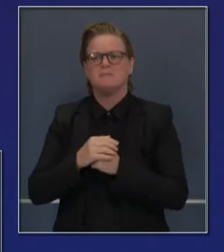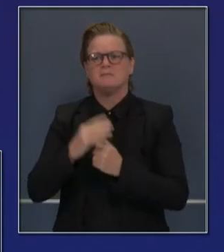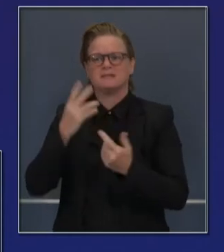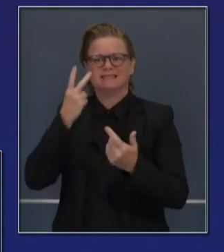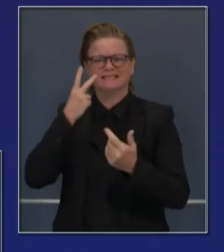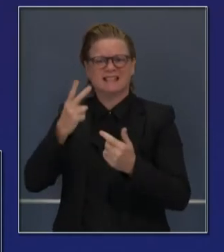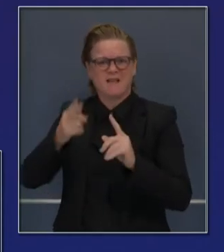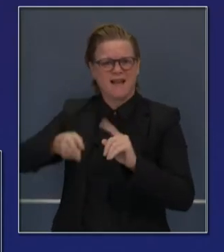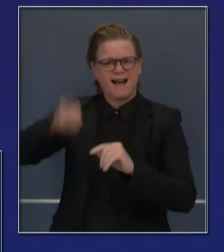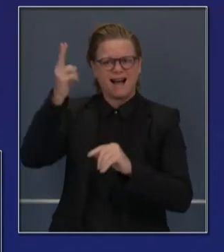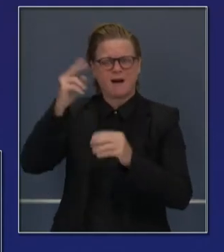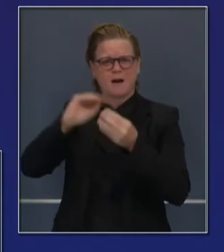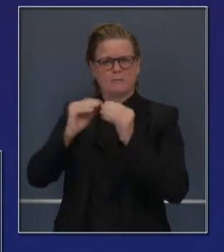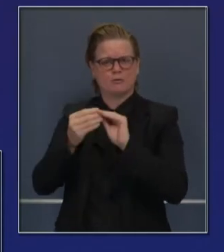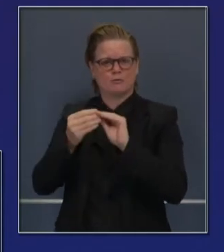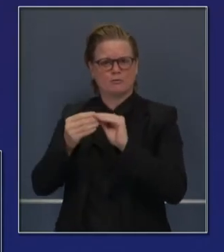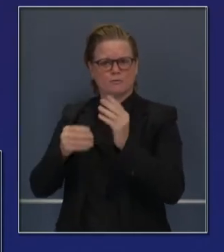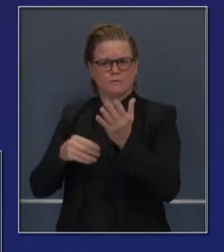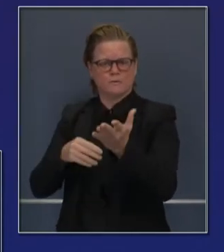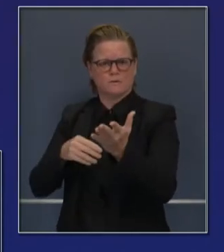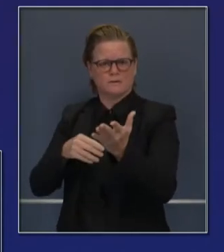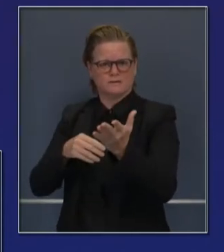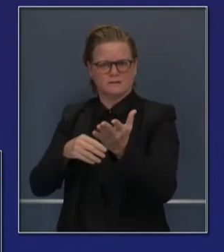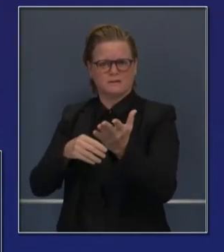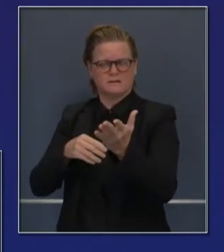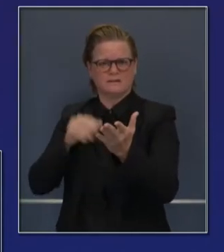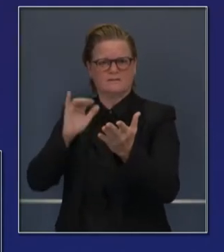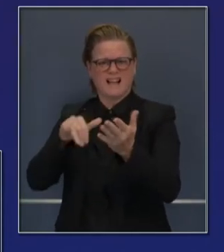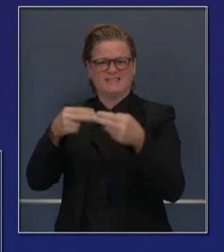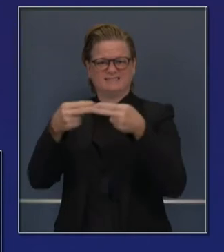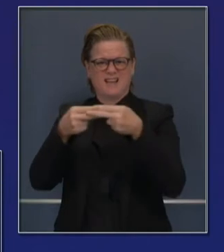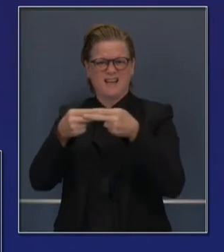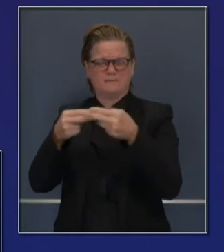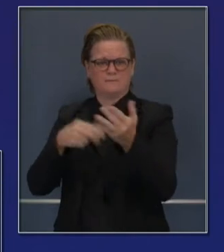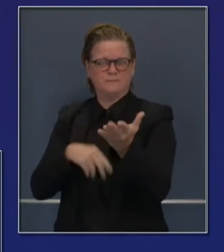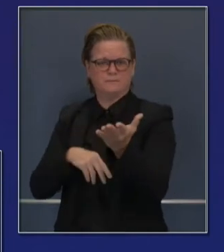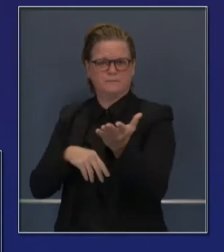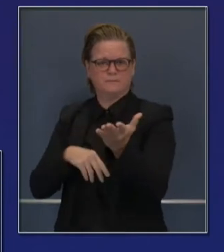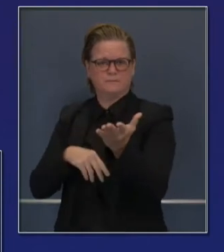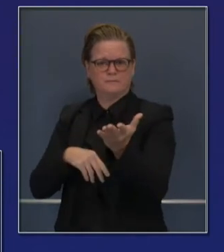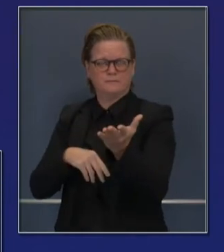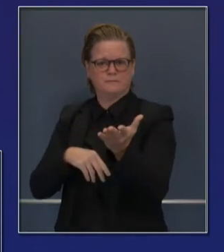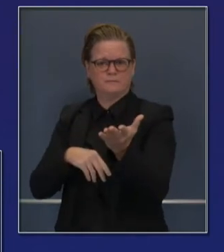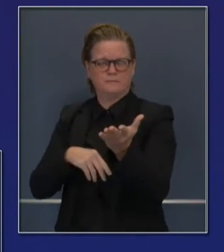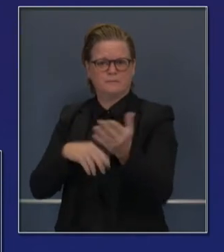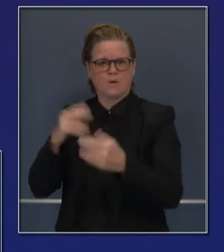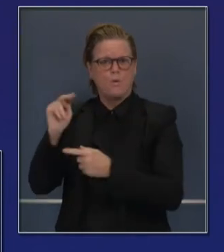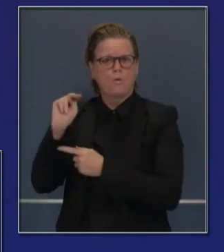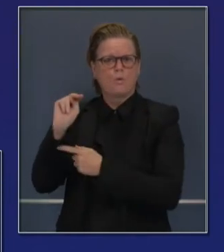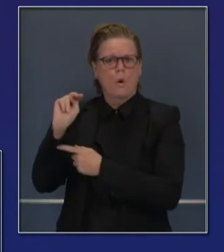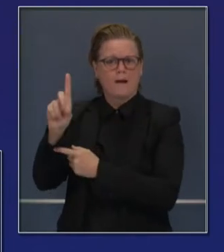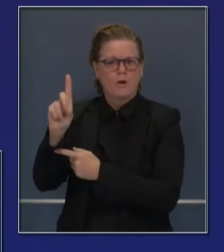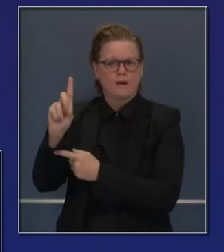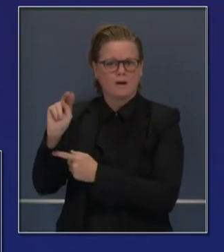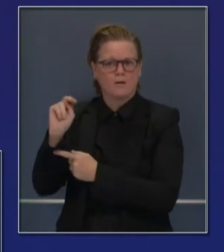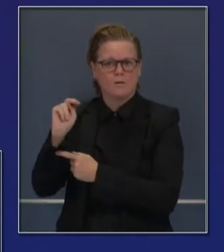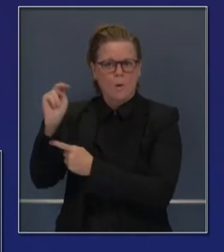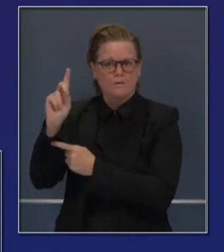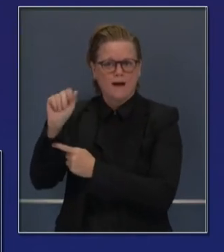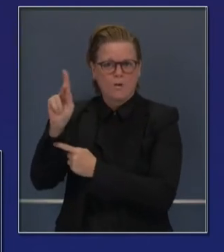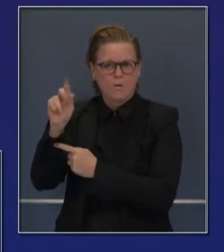highest cases per 100,000 population, as example in this slide, North Dakota, Wyoming, and South Dakota. We are